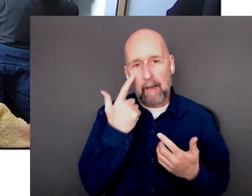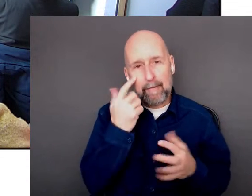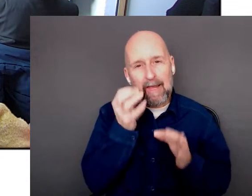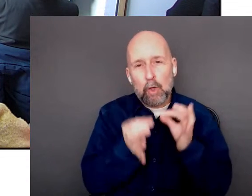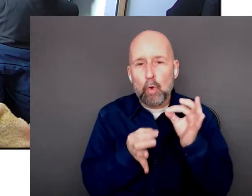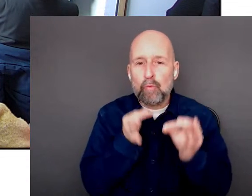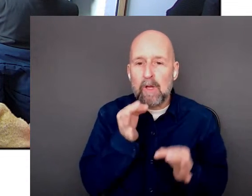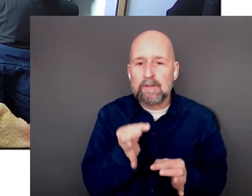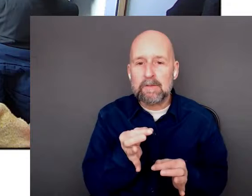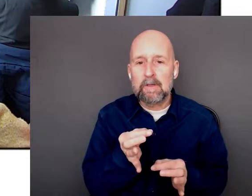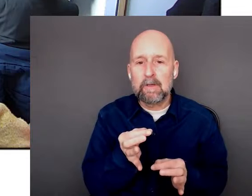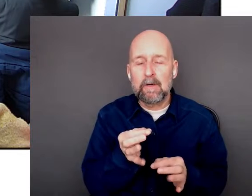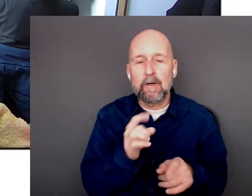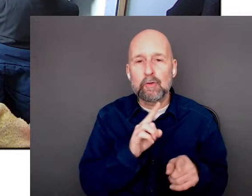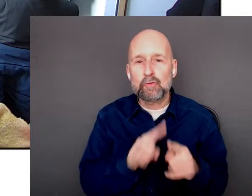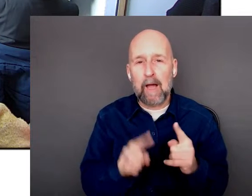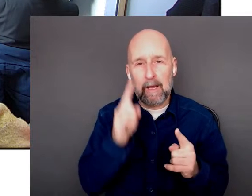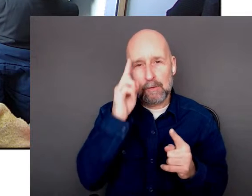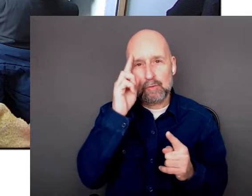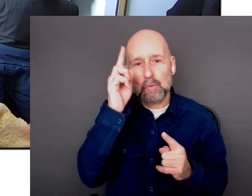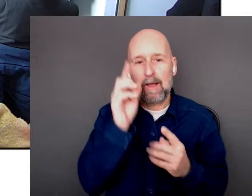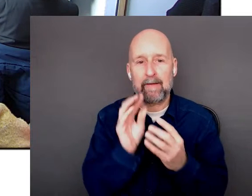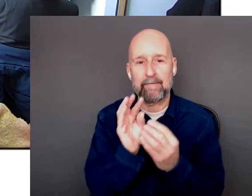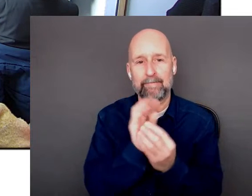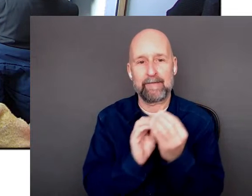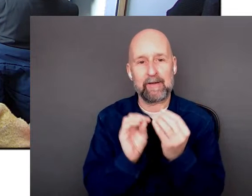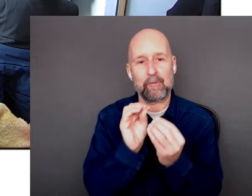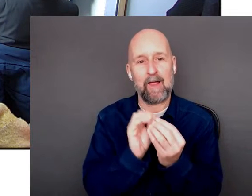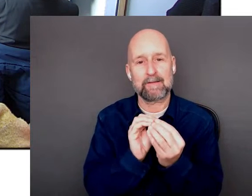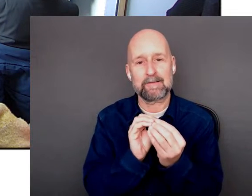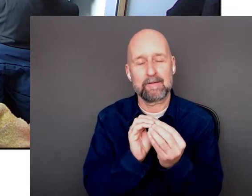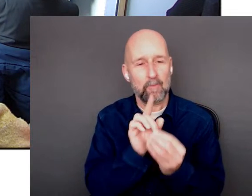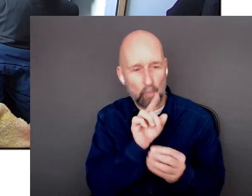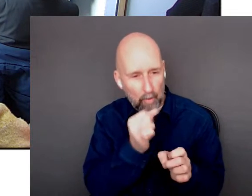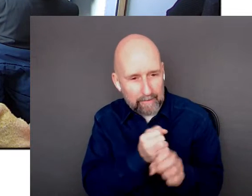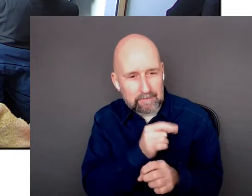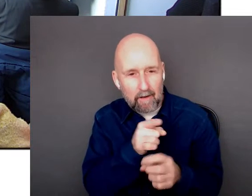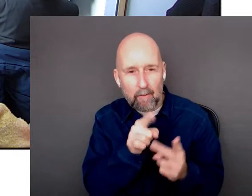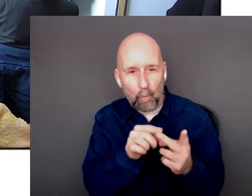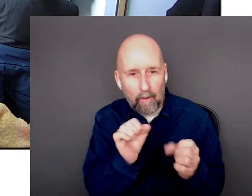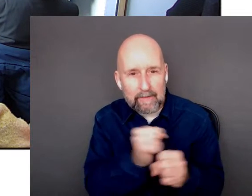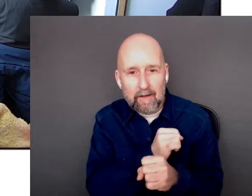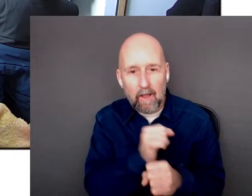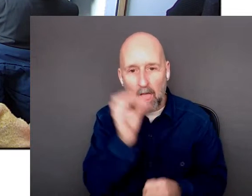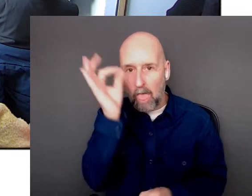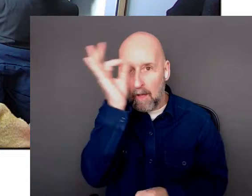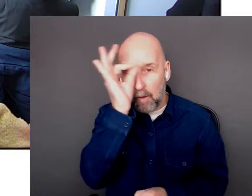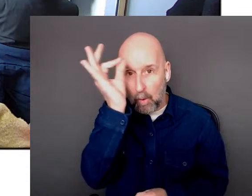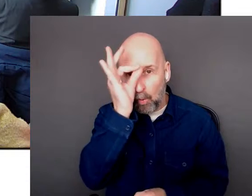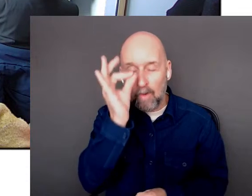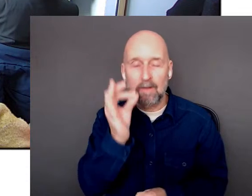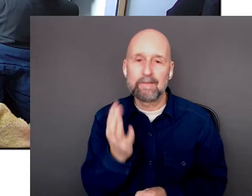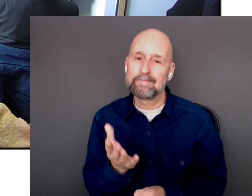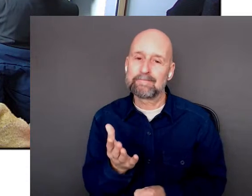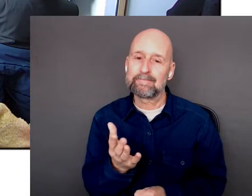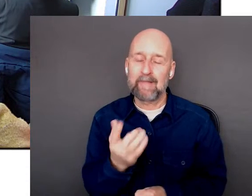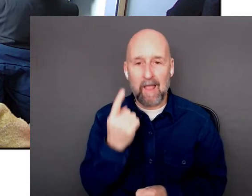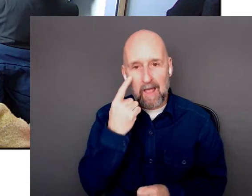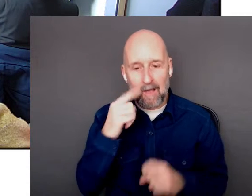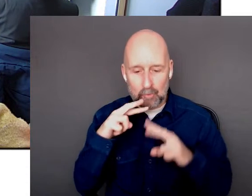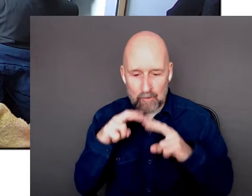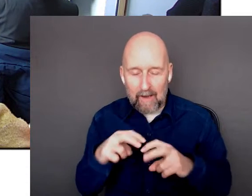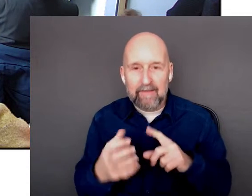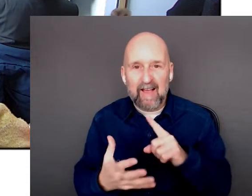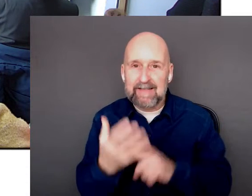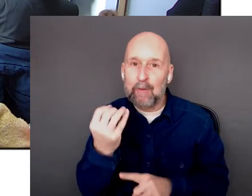try to figure how things are being done, and if you have no clue, yeah, try to find it, and